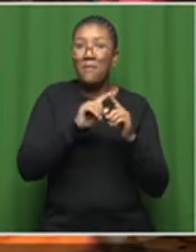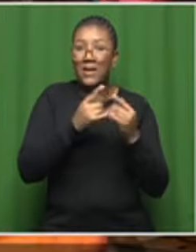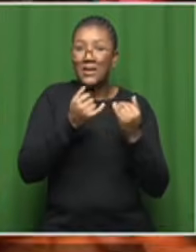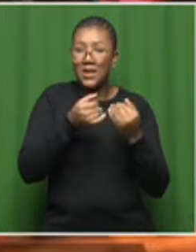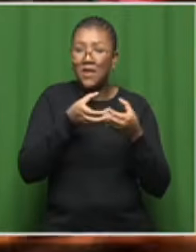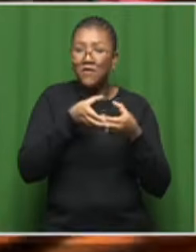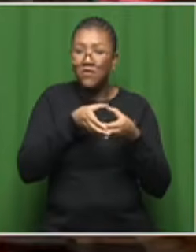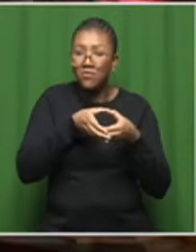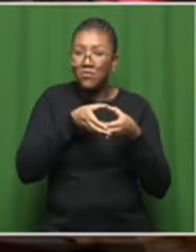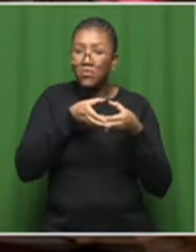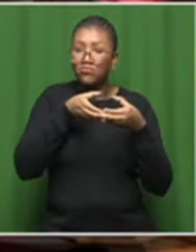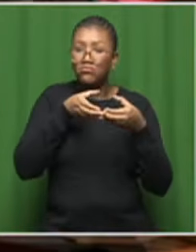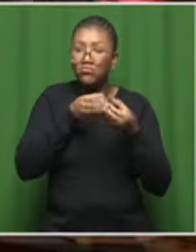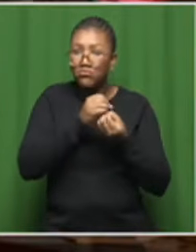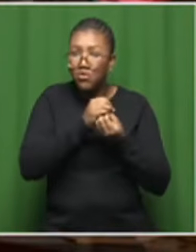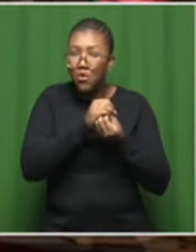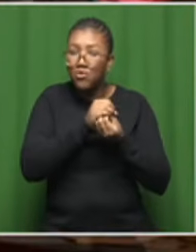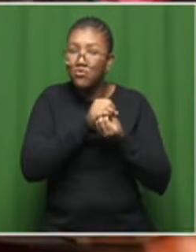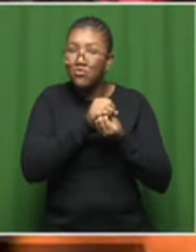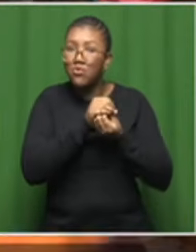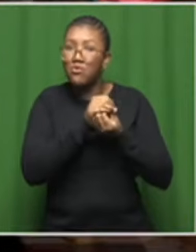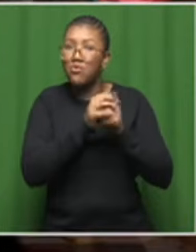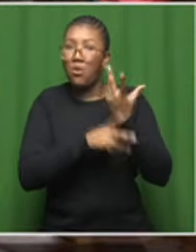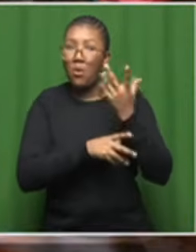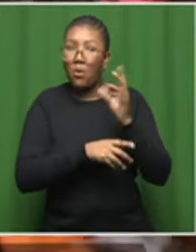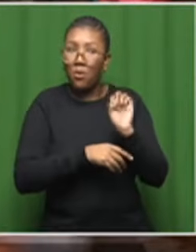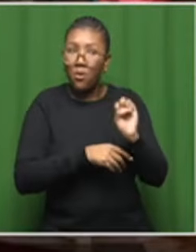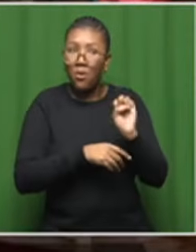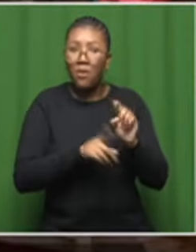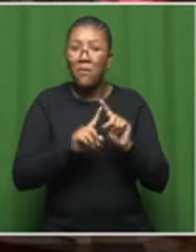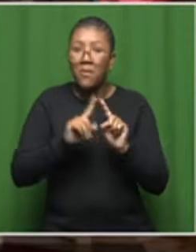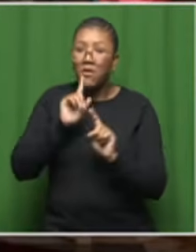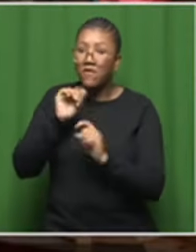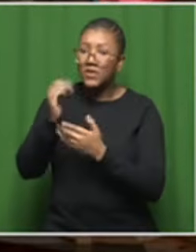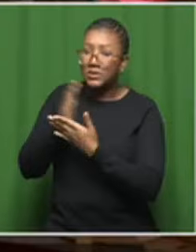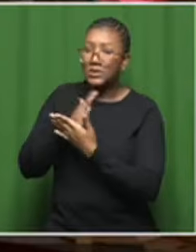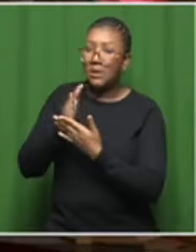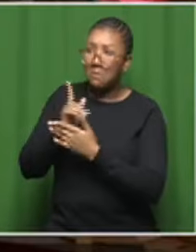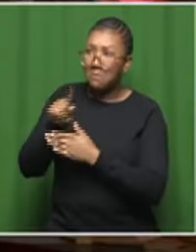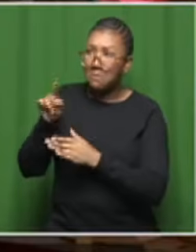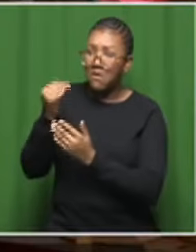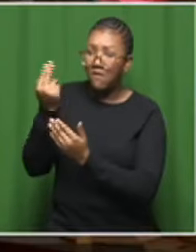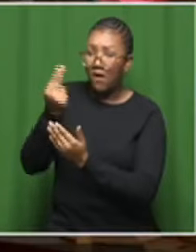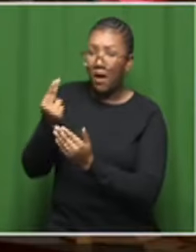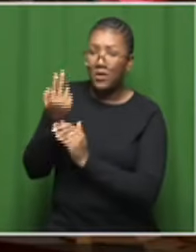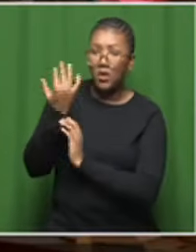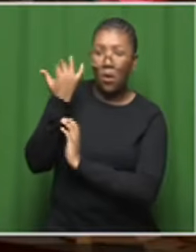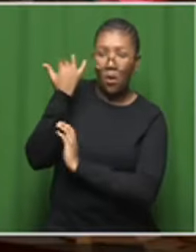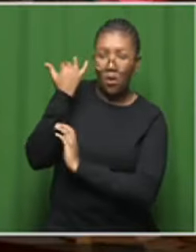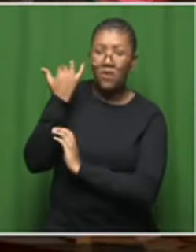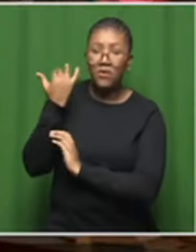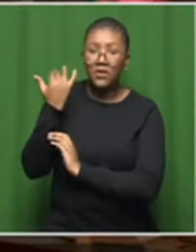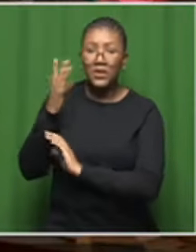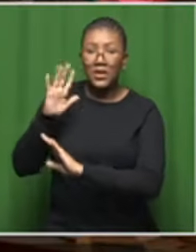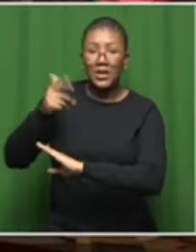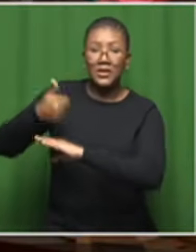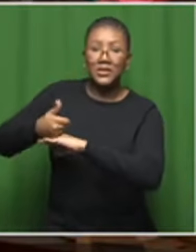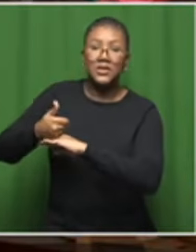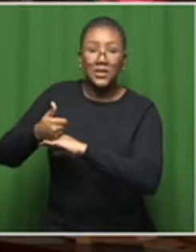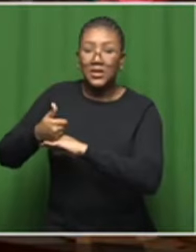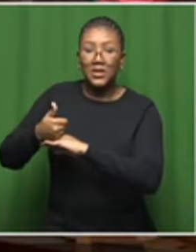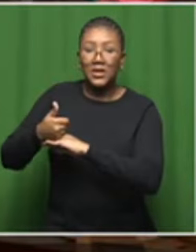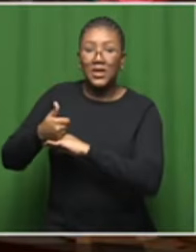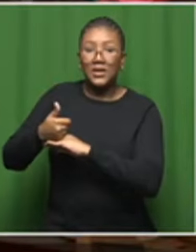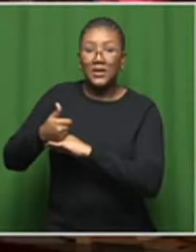still artists that have laid the foundation for us. There are artists that are doing the work now, and there will be artists in the future. So at